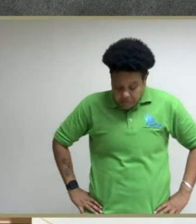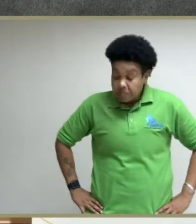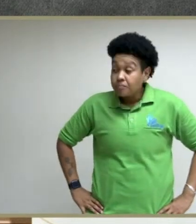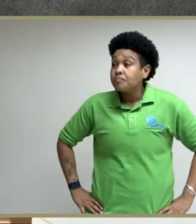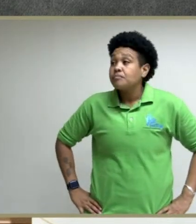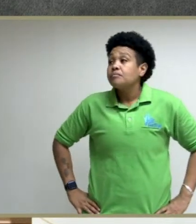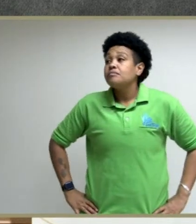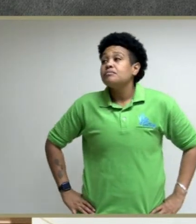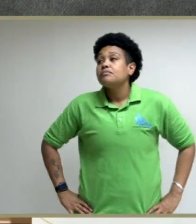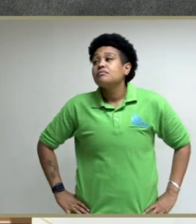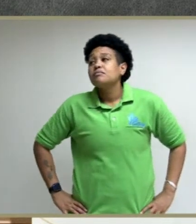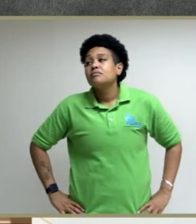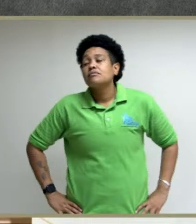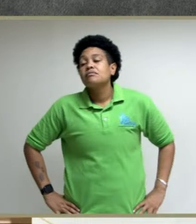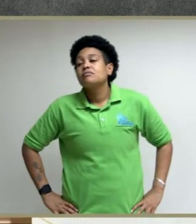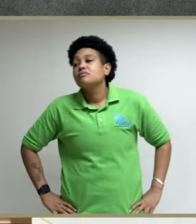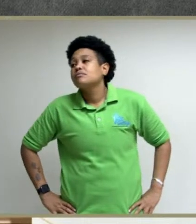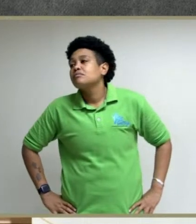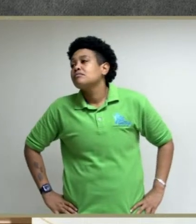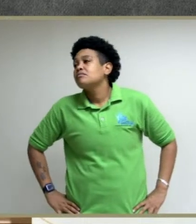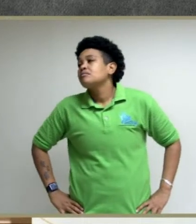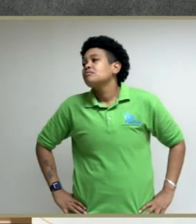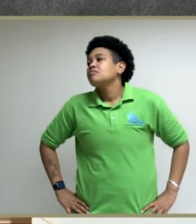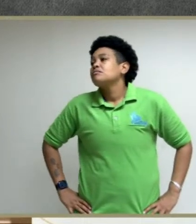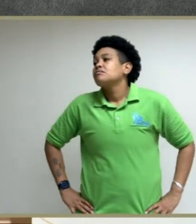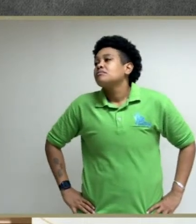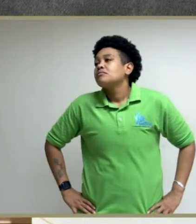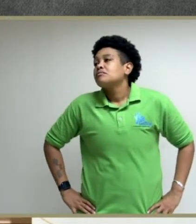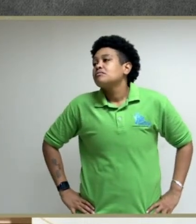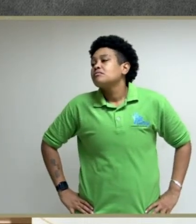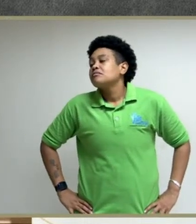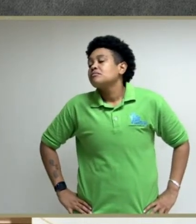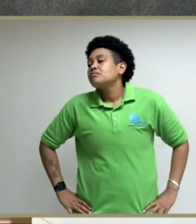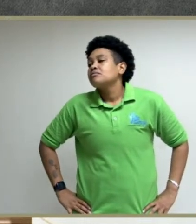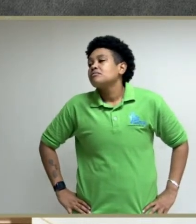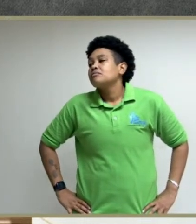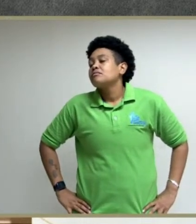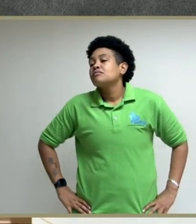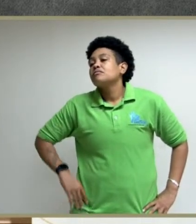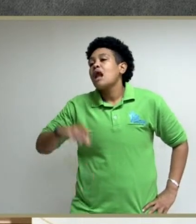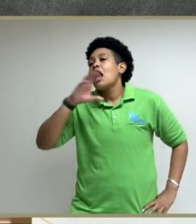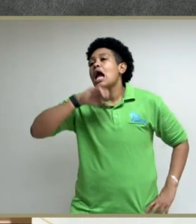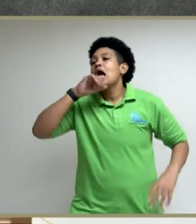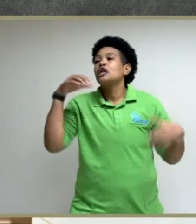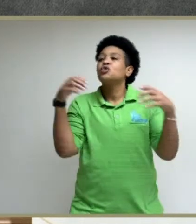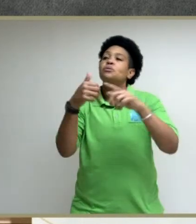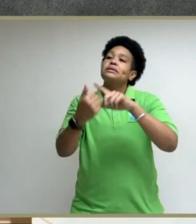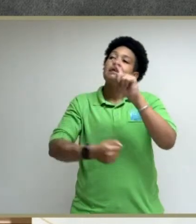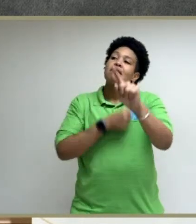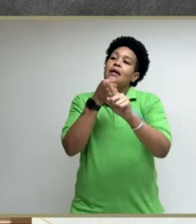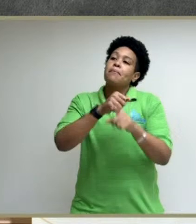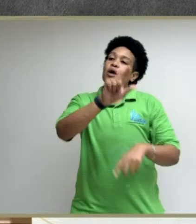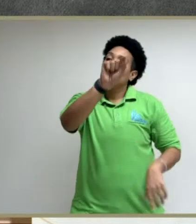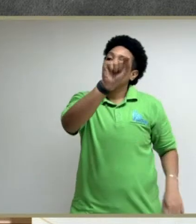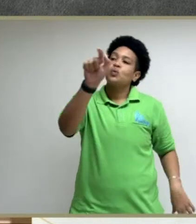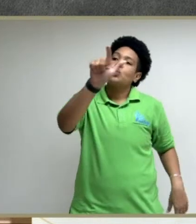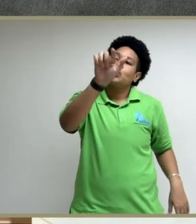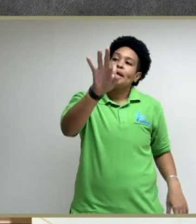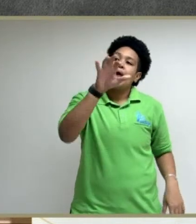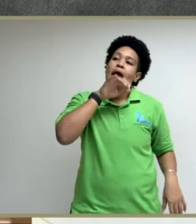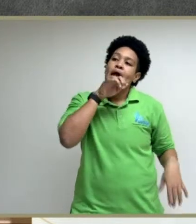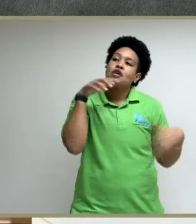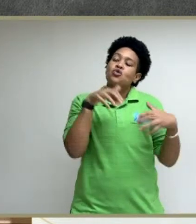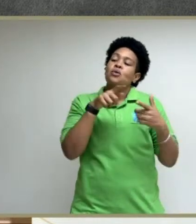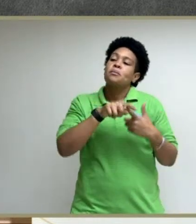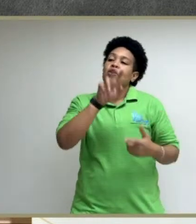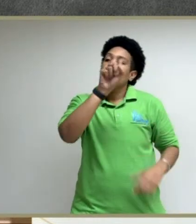slide. The age groups that are affected, again, we want to highlight that the 20 to 29 age group and the 30